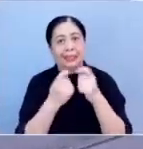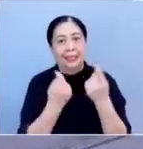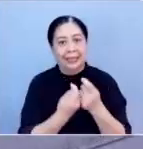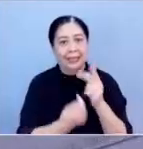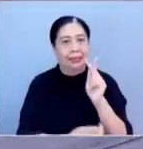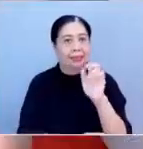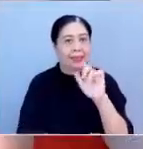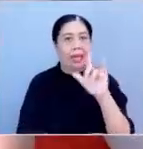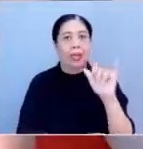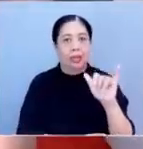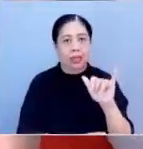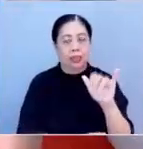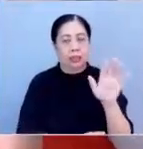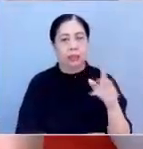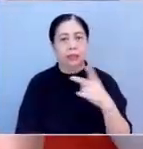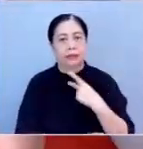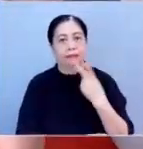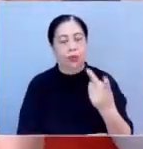yep. Yeah. Absolutely.